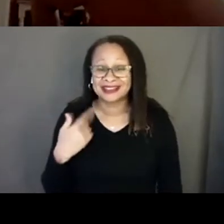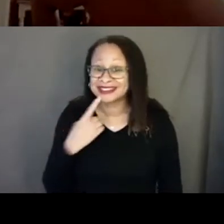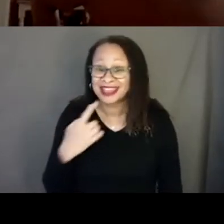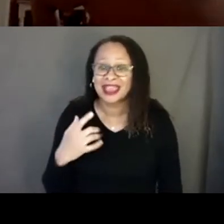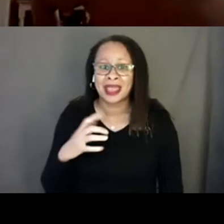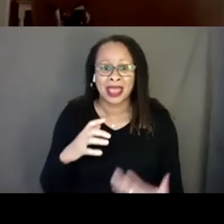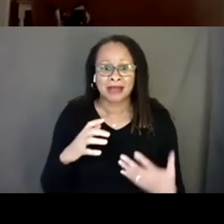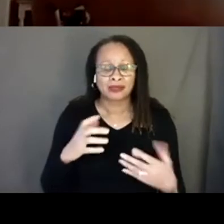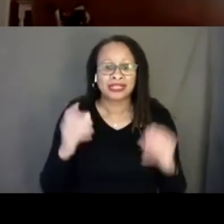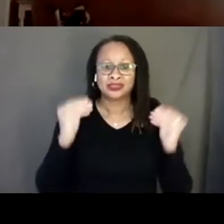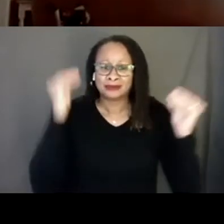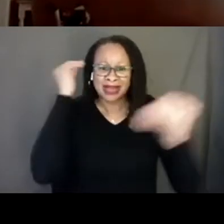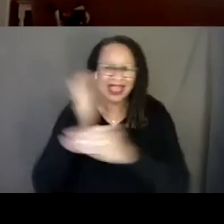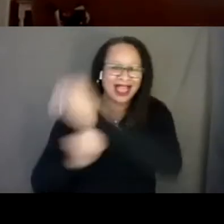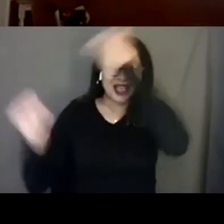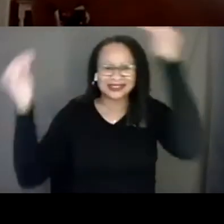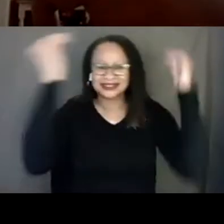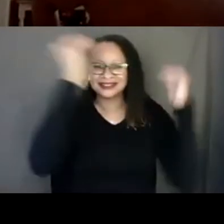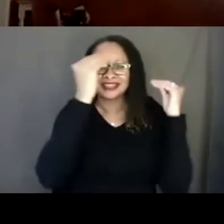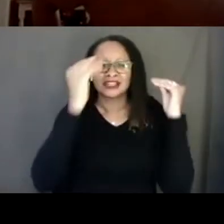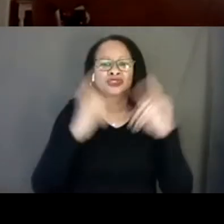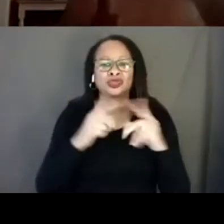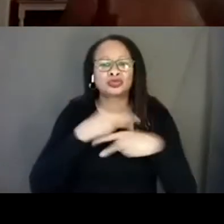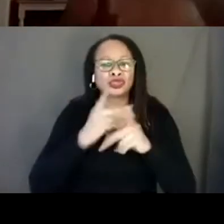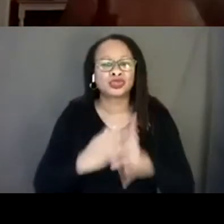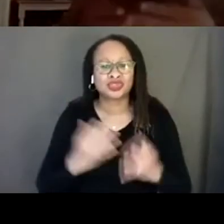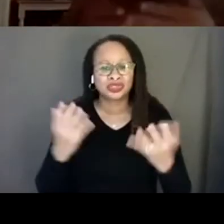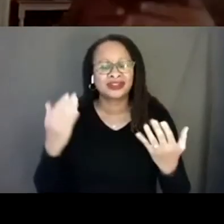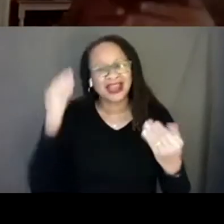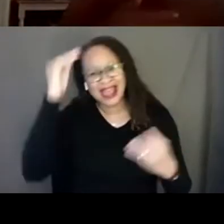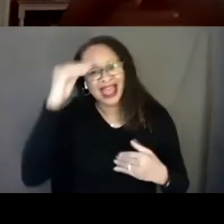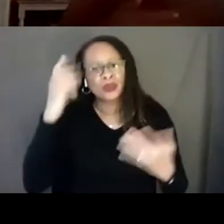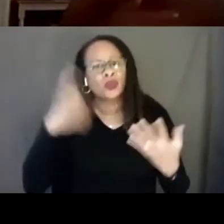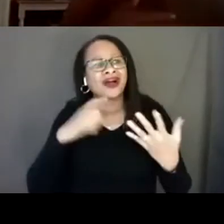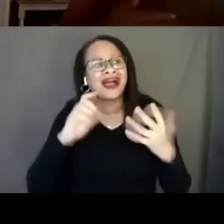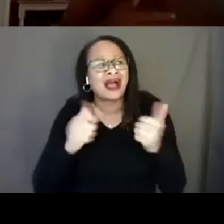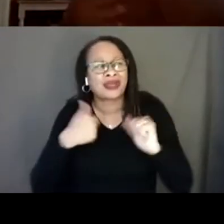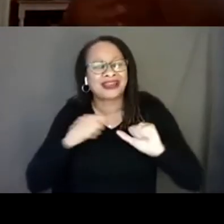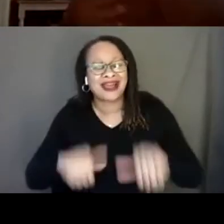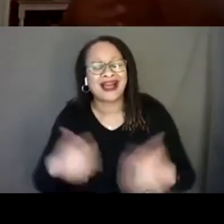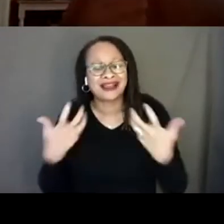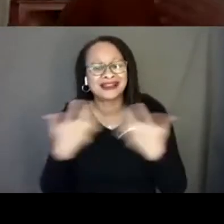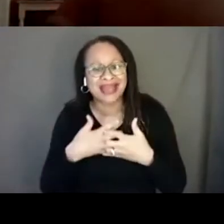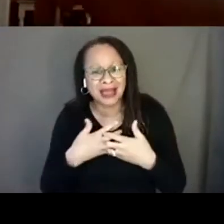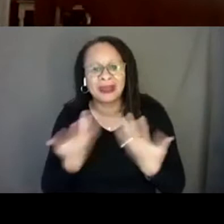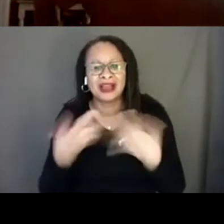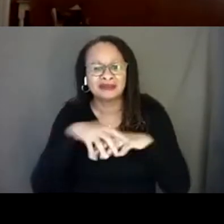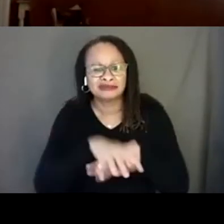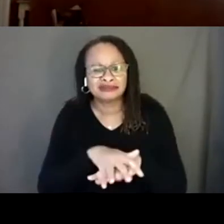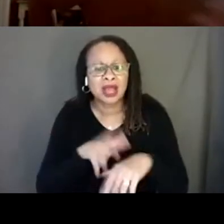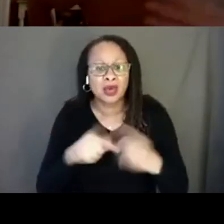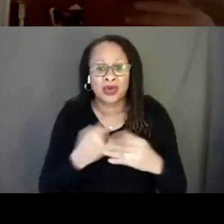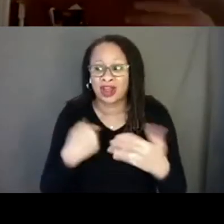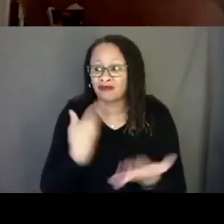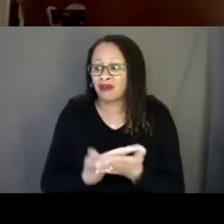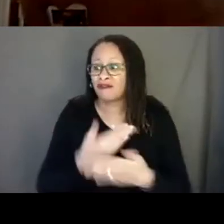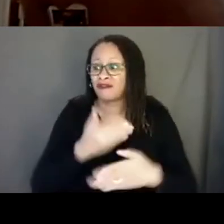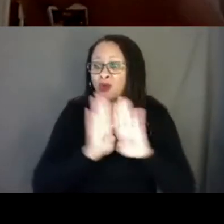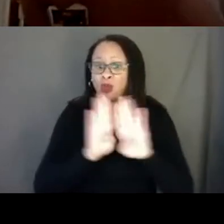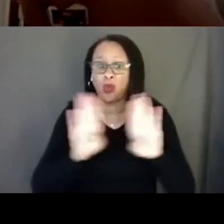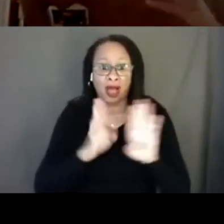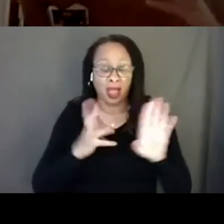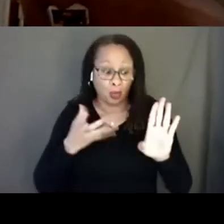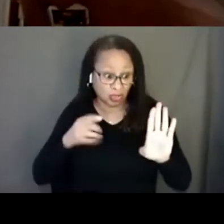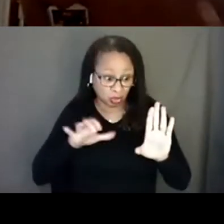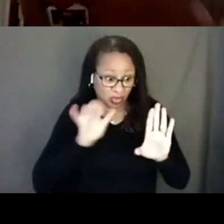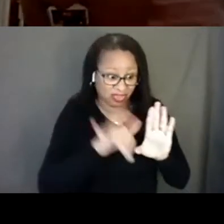can I adapt? Yeah. And ultimately at the end, I think what drove me whenever I was, you know, reached a wall where I was like, oh, you know, I want to do it this, but can